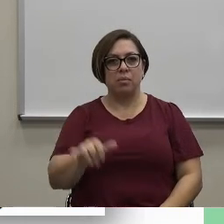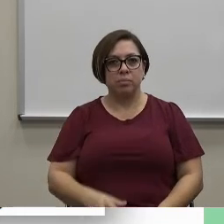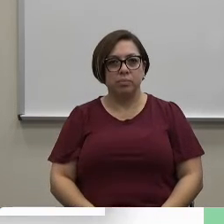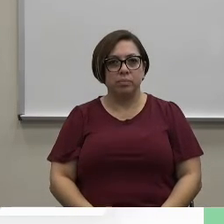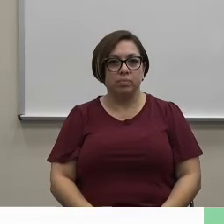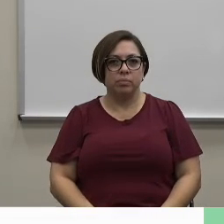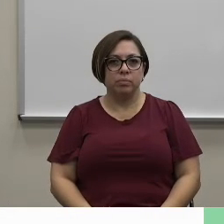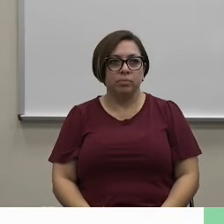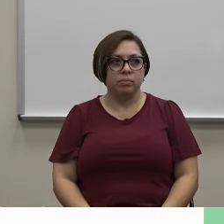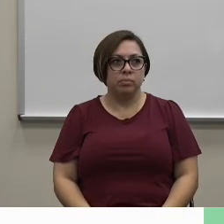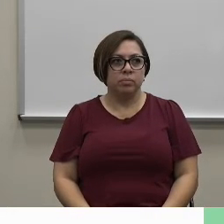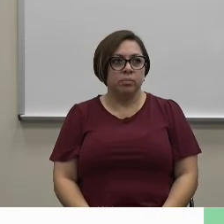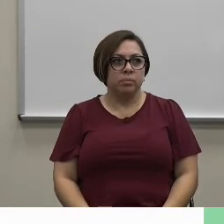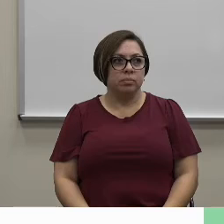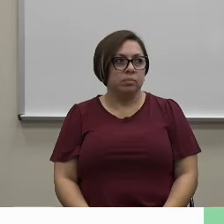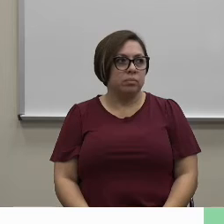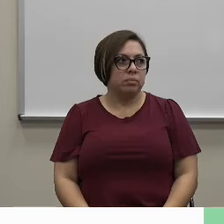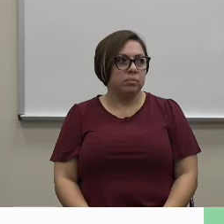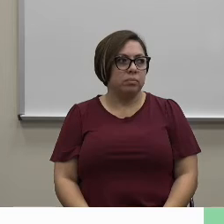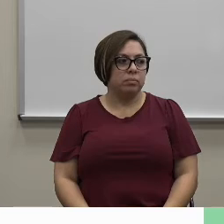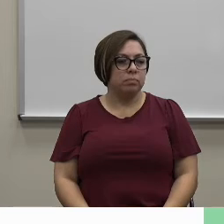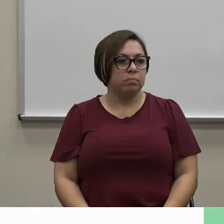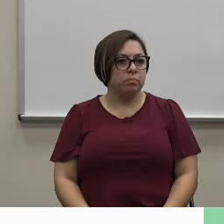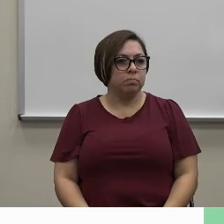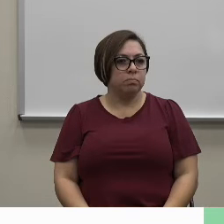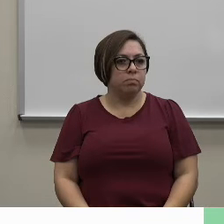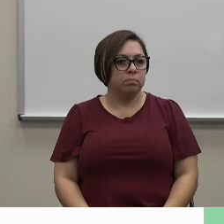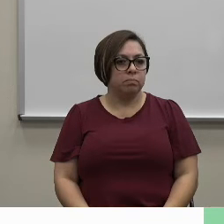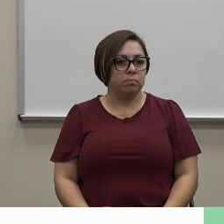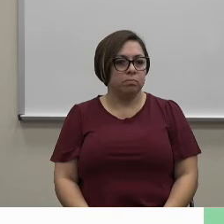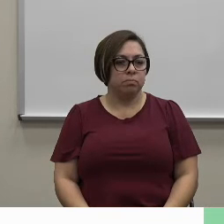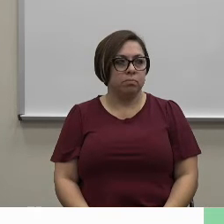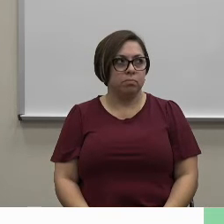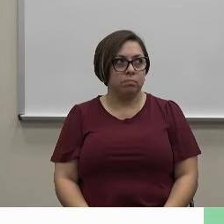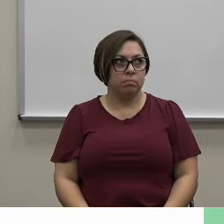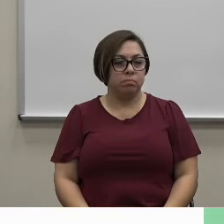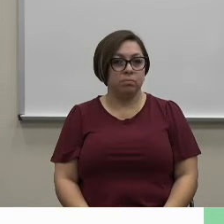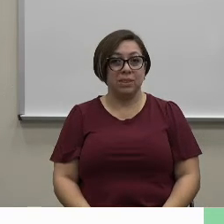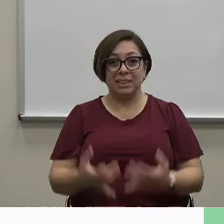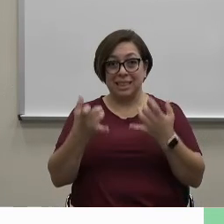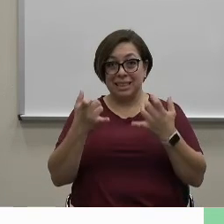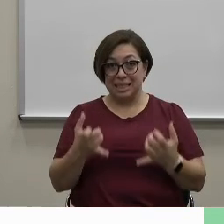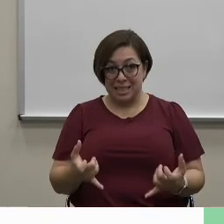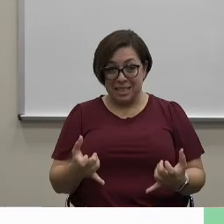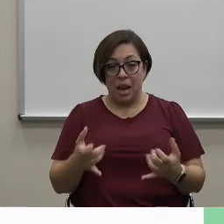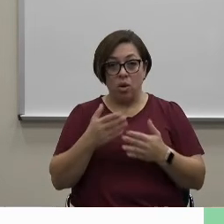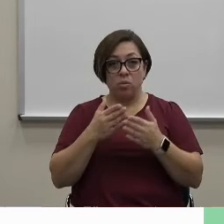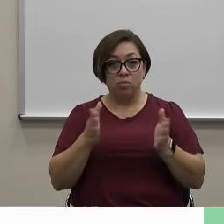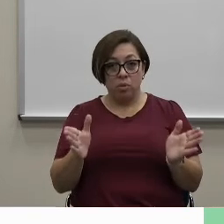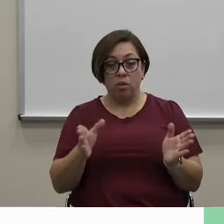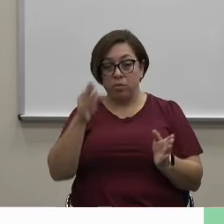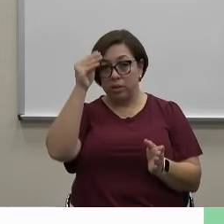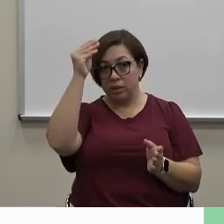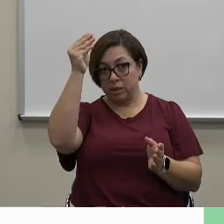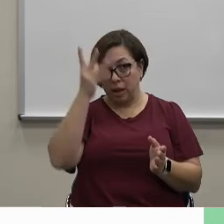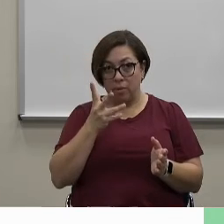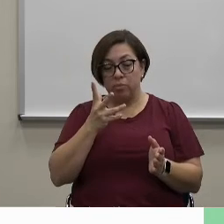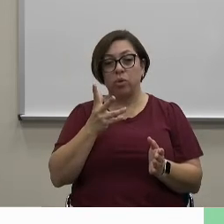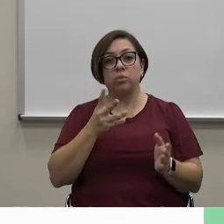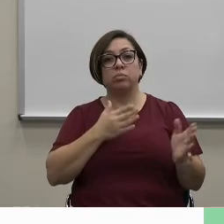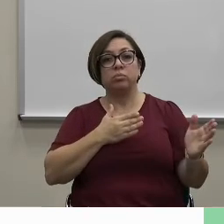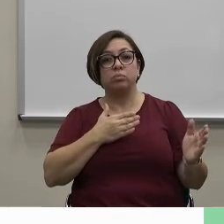similar. Okay. This is the time when we're coming to our public input process. And